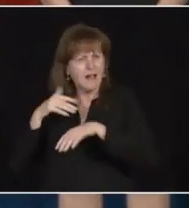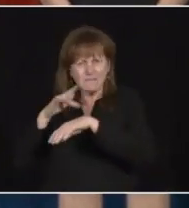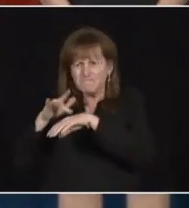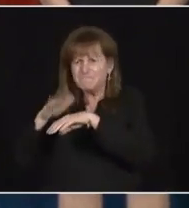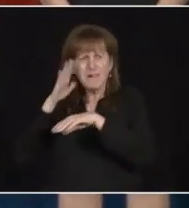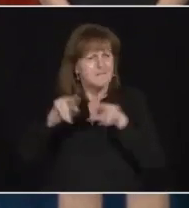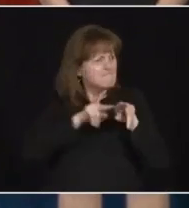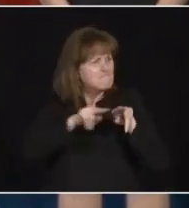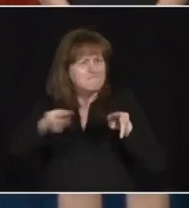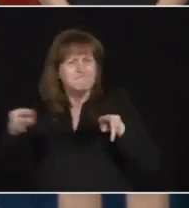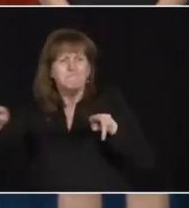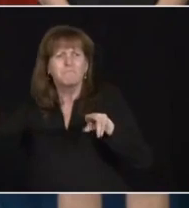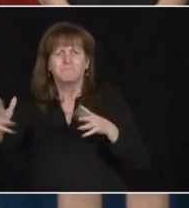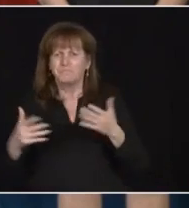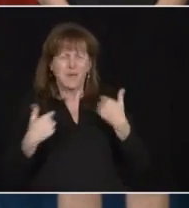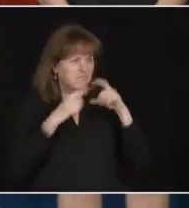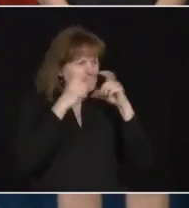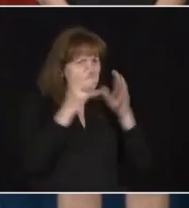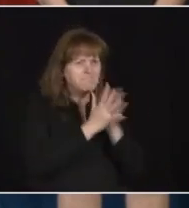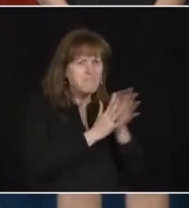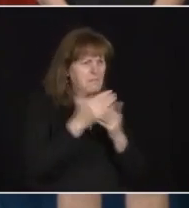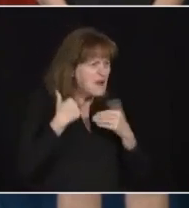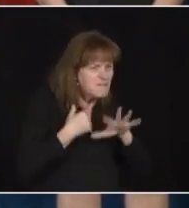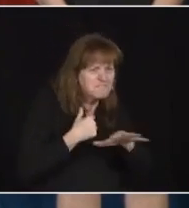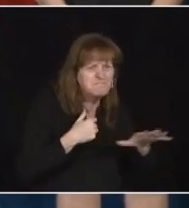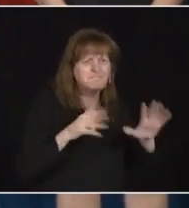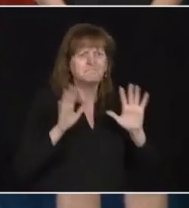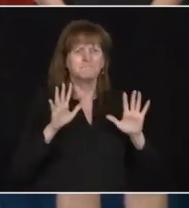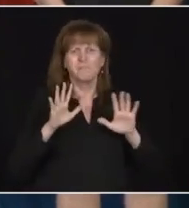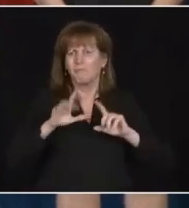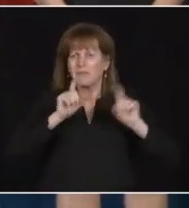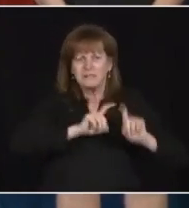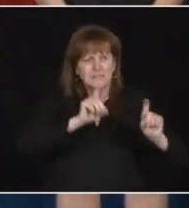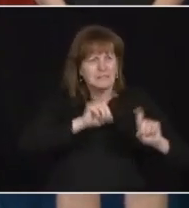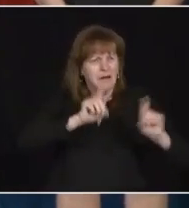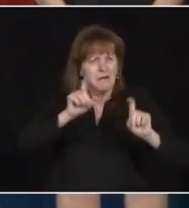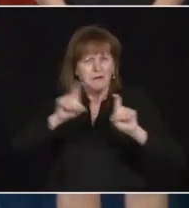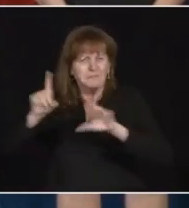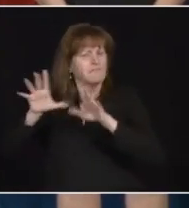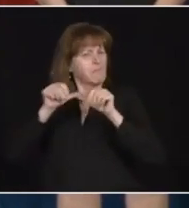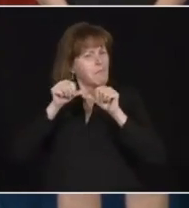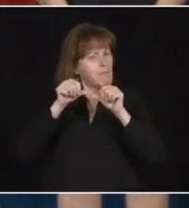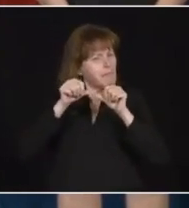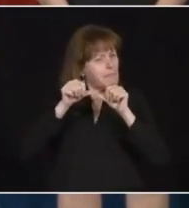PPE, and our testing strategy has allowed us to stay ahead of this virus.